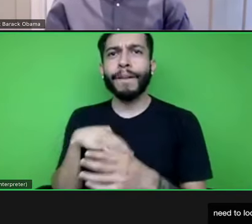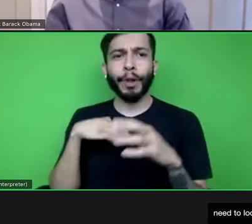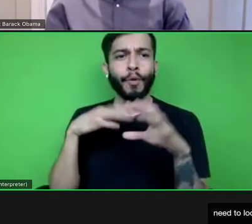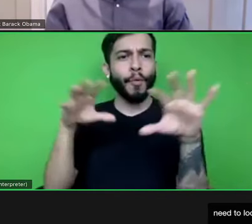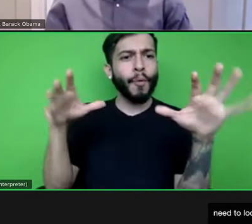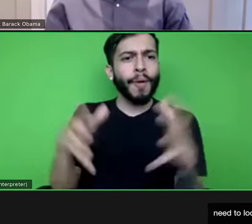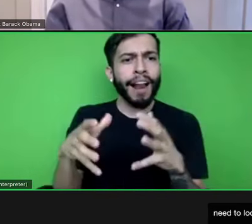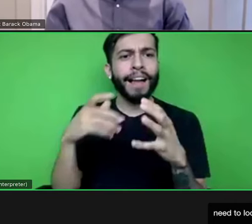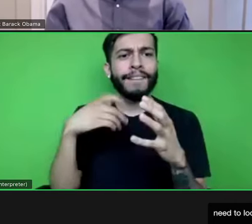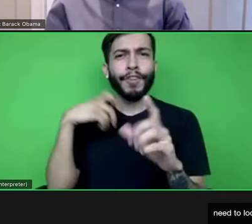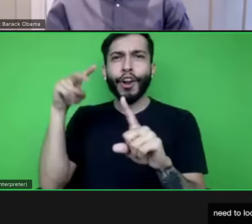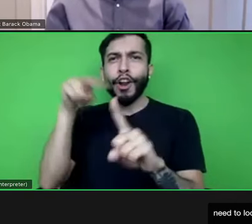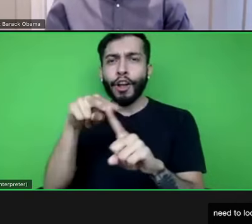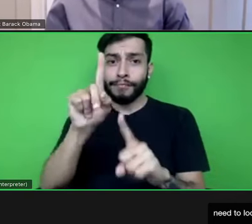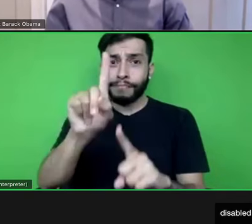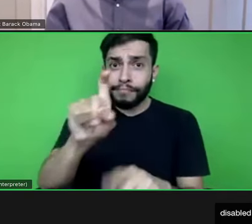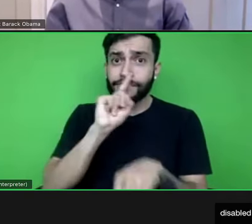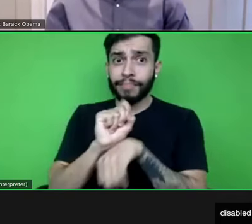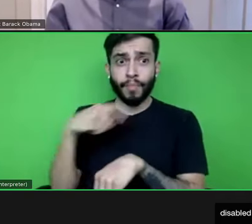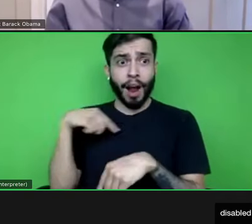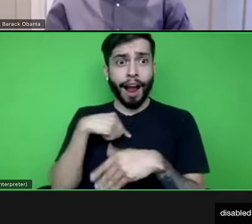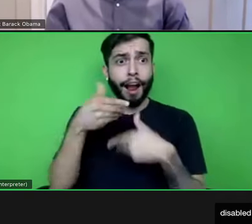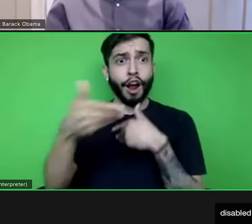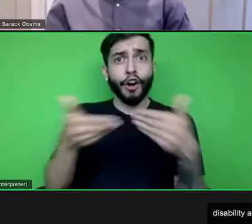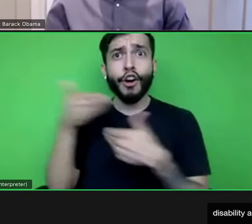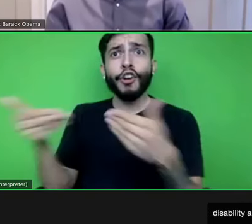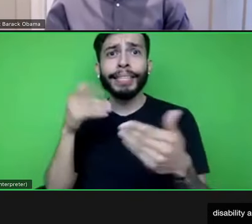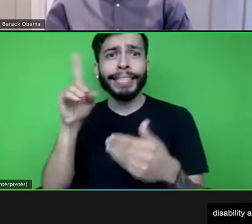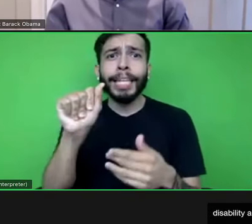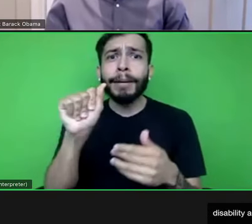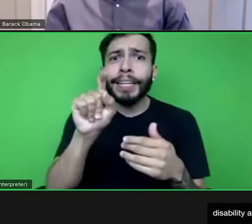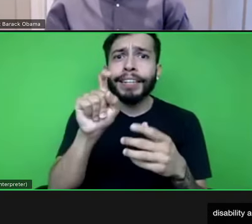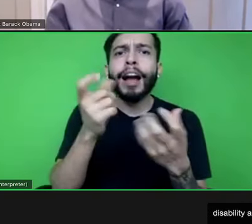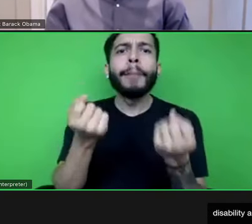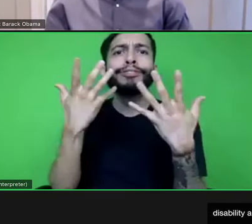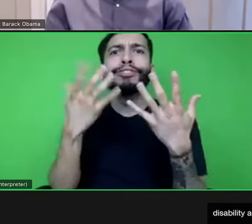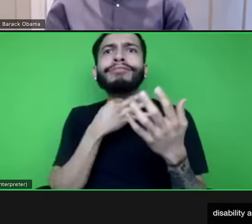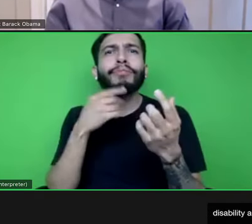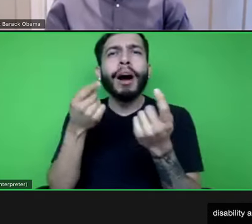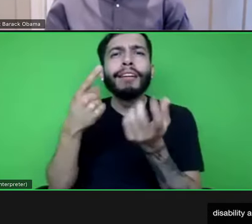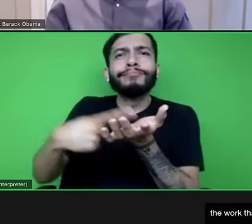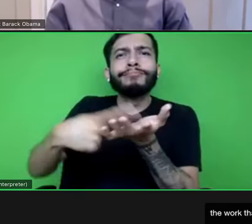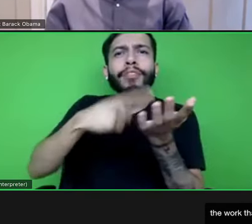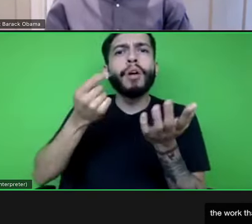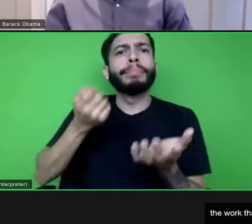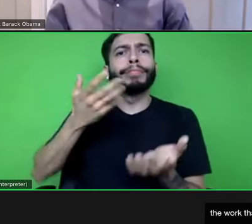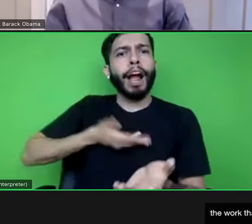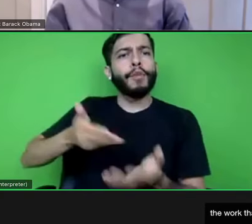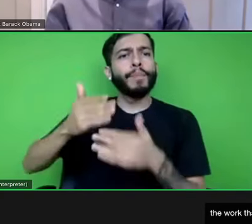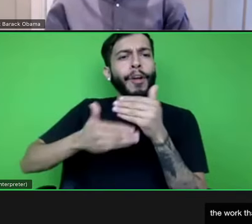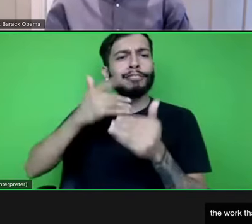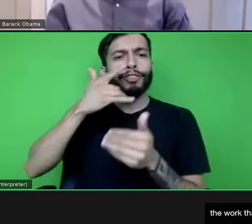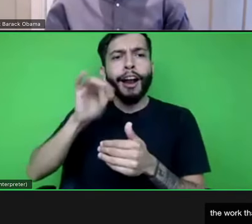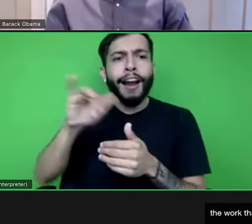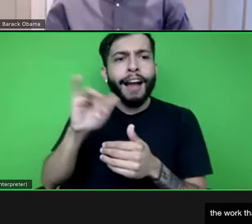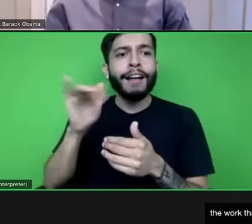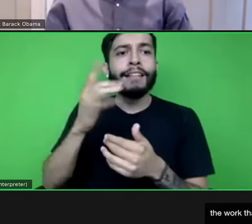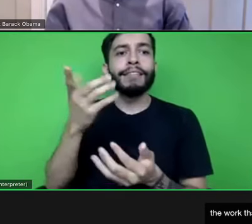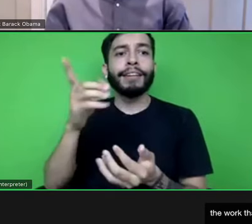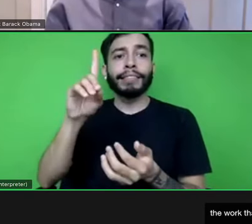a meaningful part of the work that's going on? And people in your position, and Mrs. Obama's